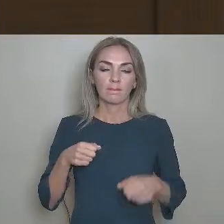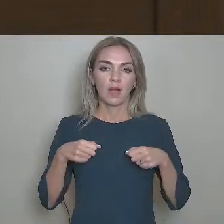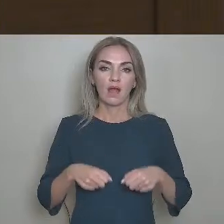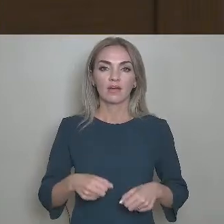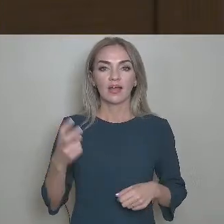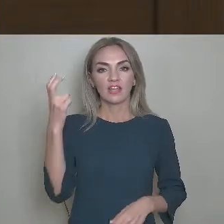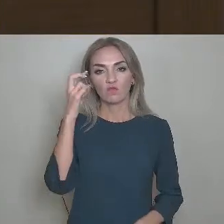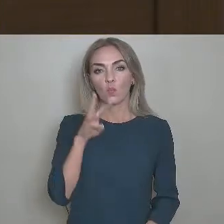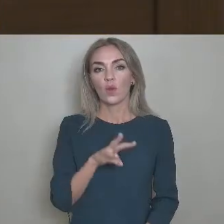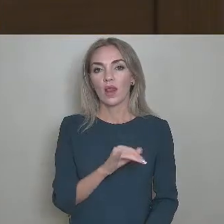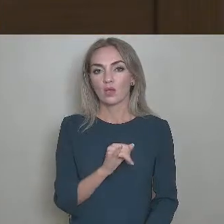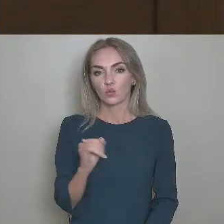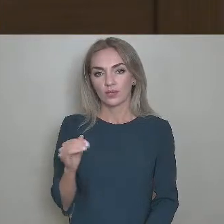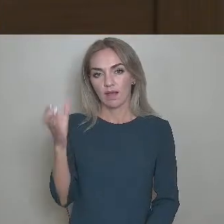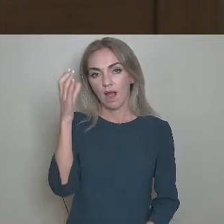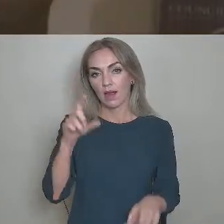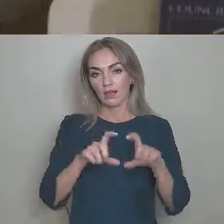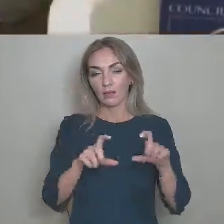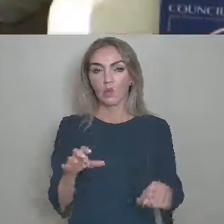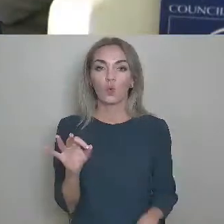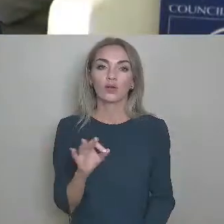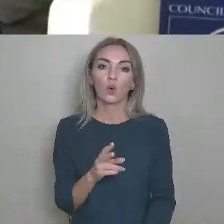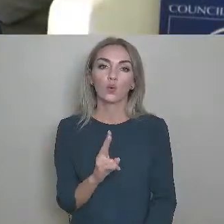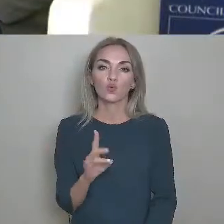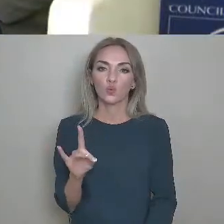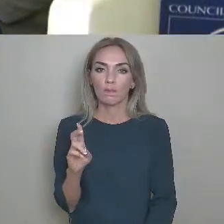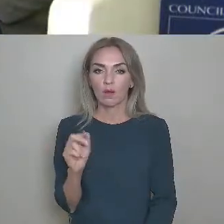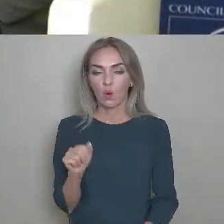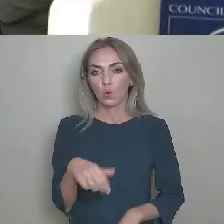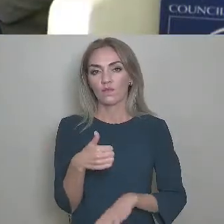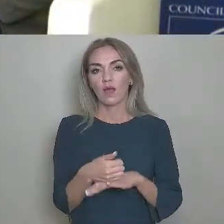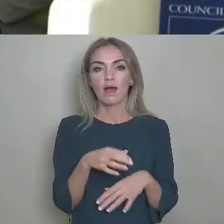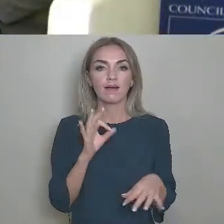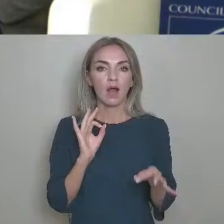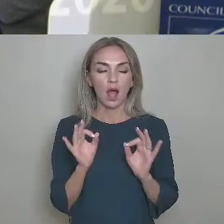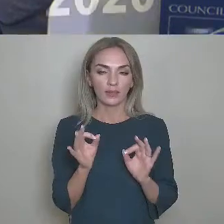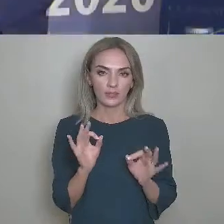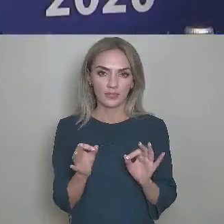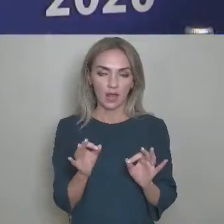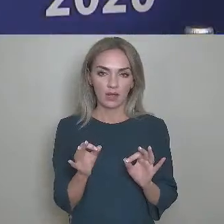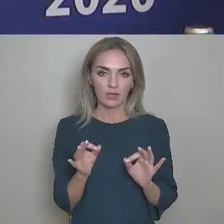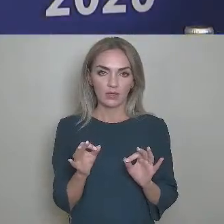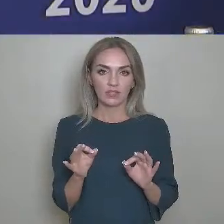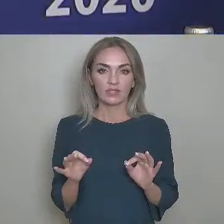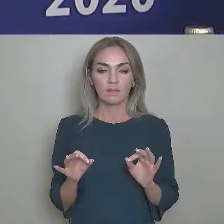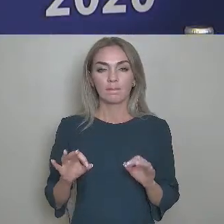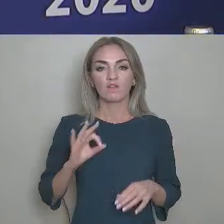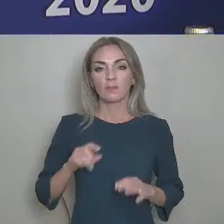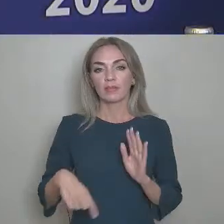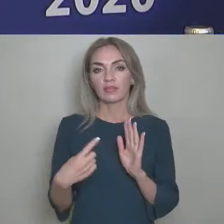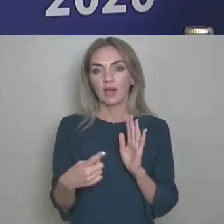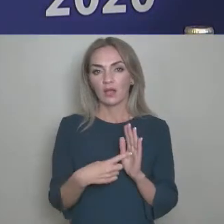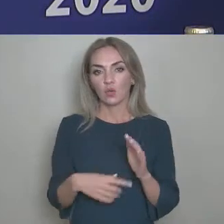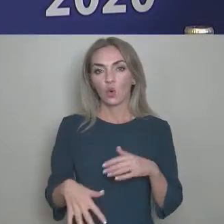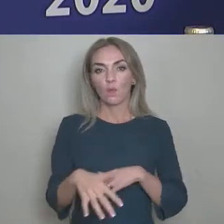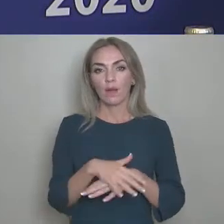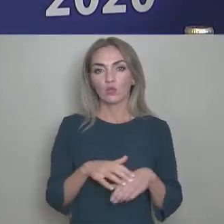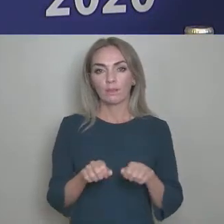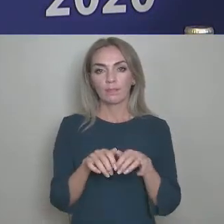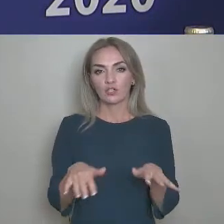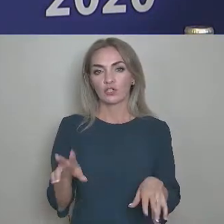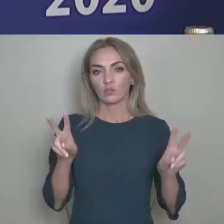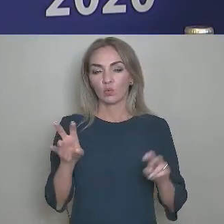Mohyla Academy University, and Olga Kutsukuba, the chief advisor on legal issues